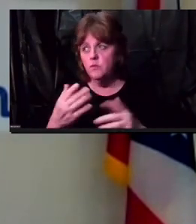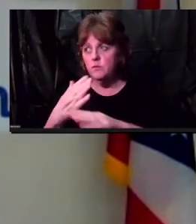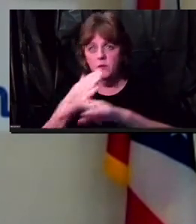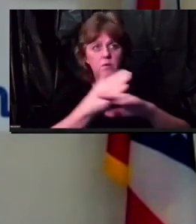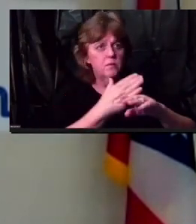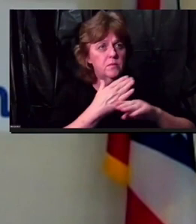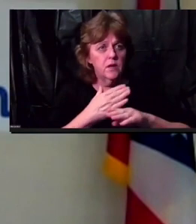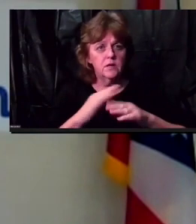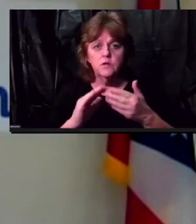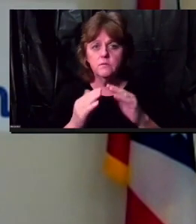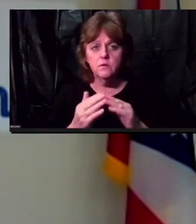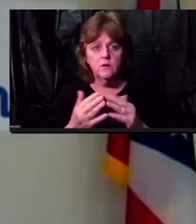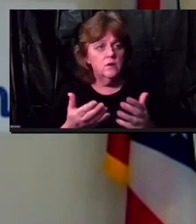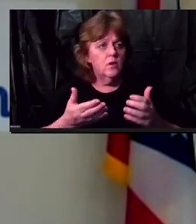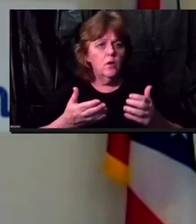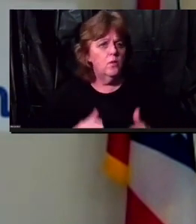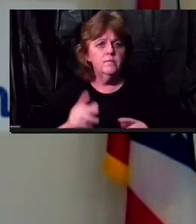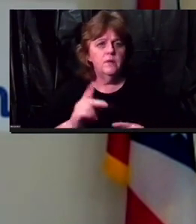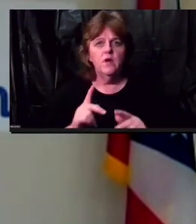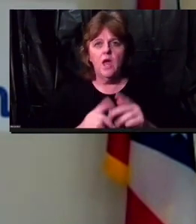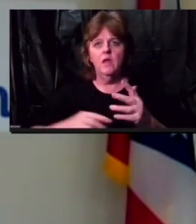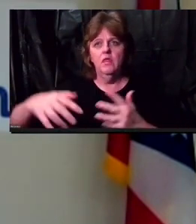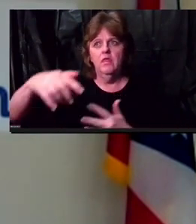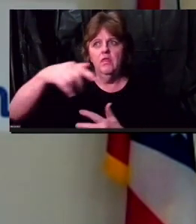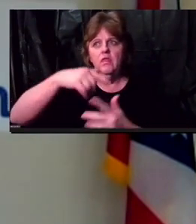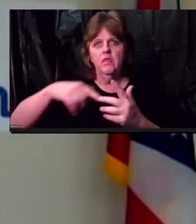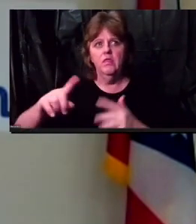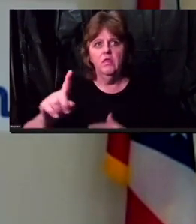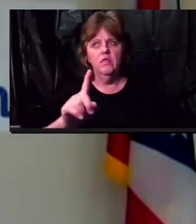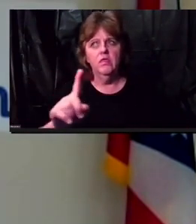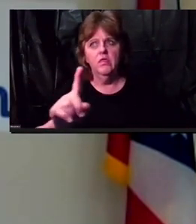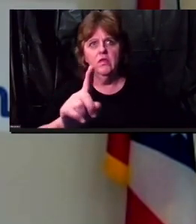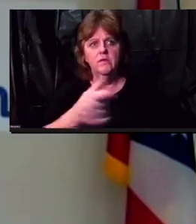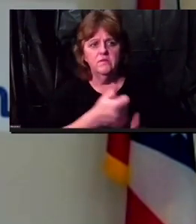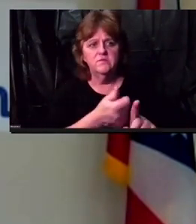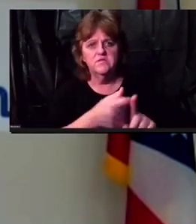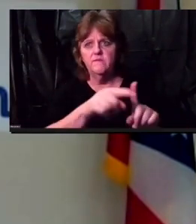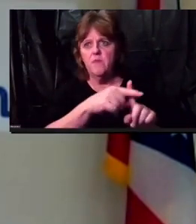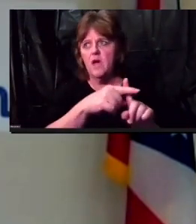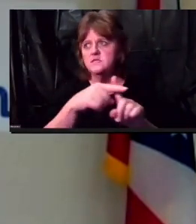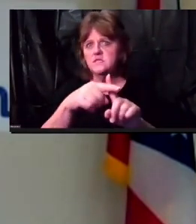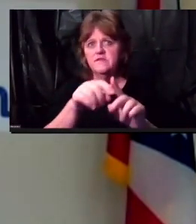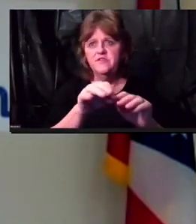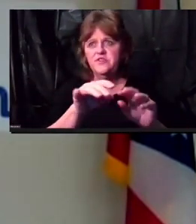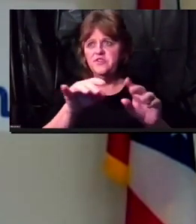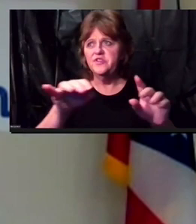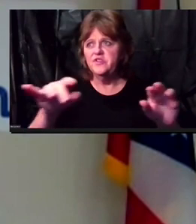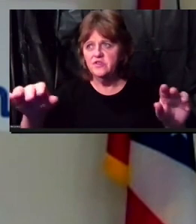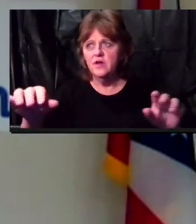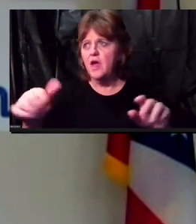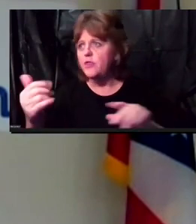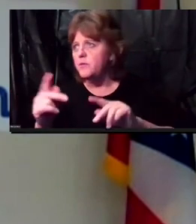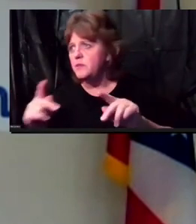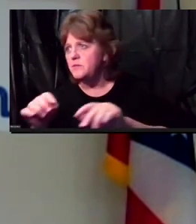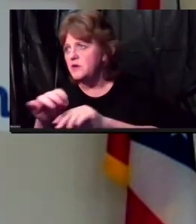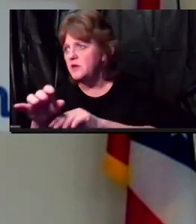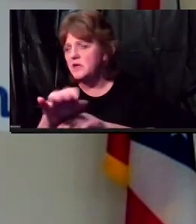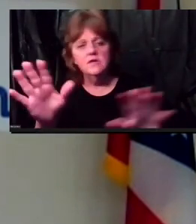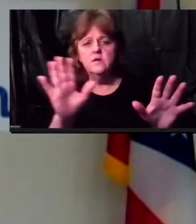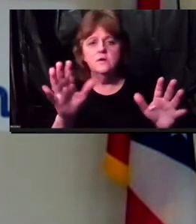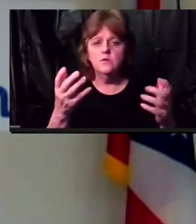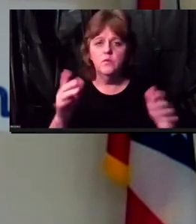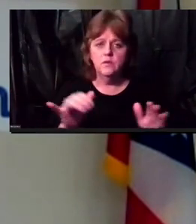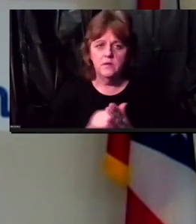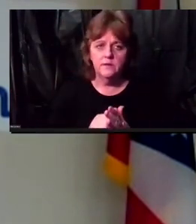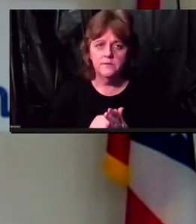wanna put team members out on the field that might be carriers or might be sick out in the field. So we're